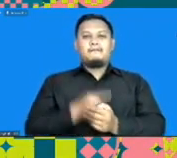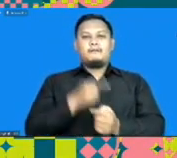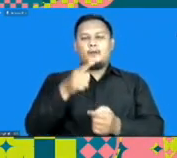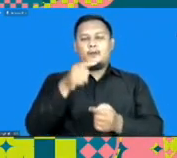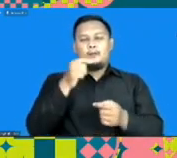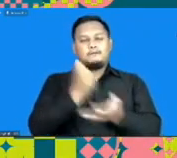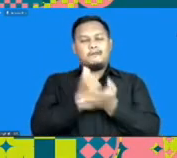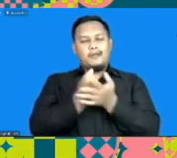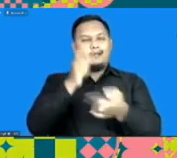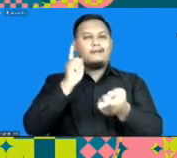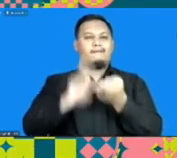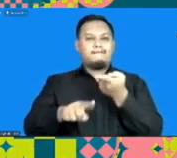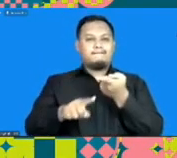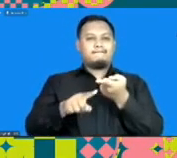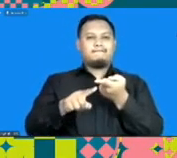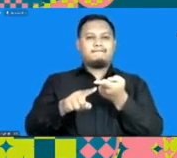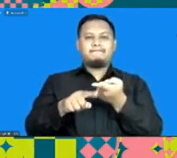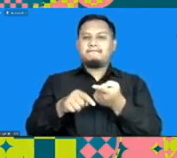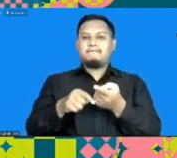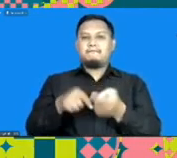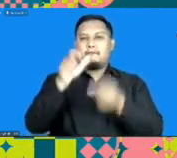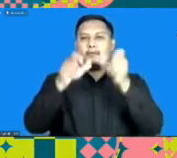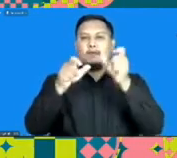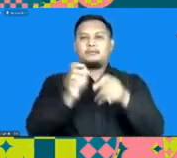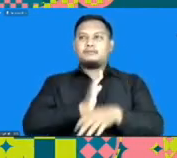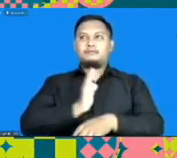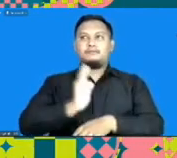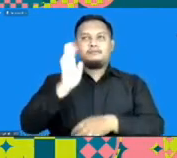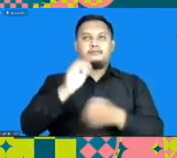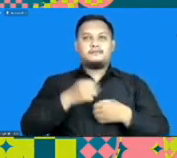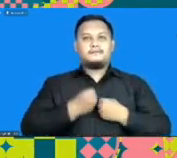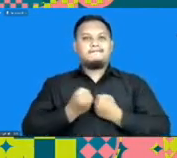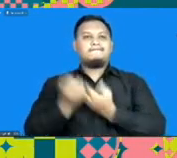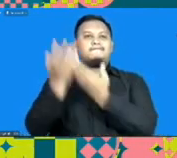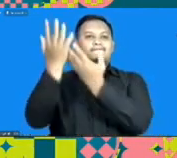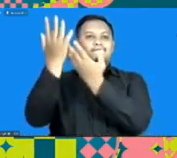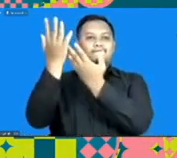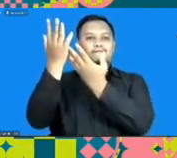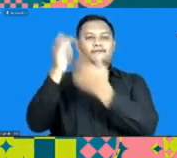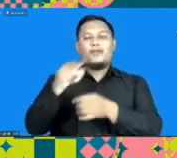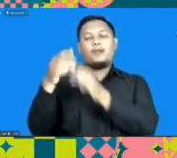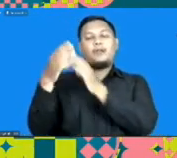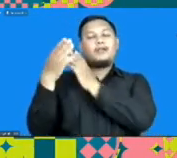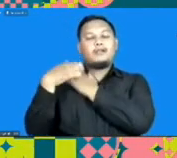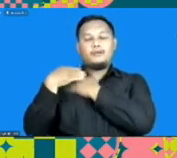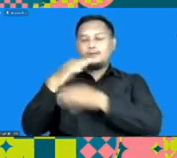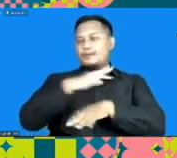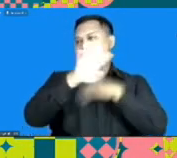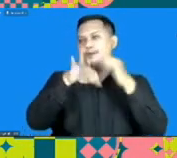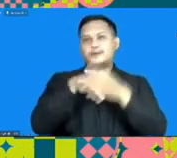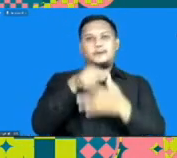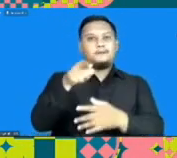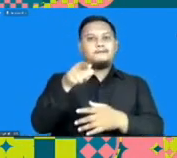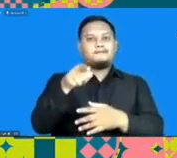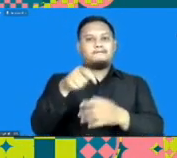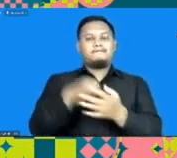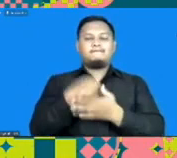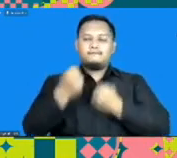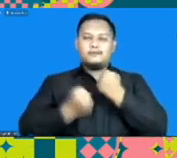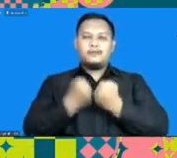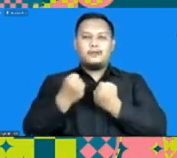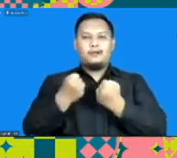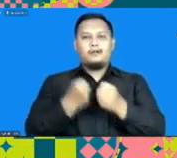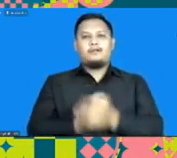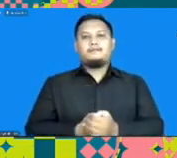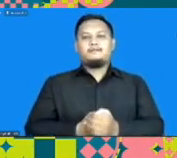you are accountable, yes, for everything you do or everything you say. Yes. And it's very, very high valued, amanah. But it's very difficult, actually,